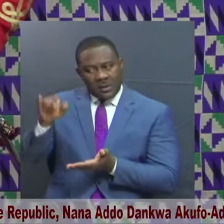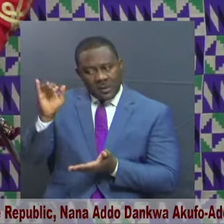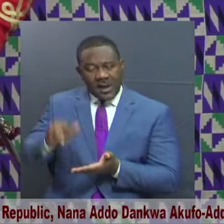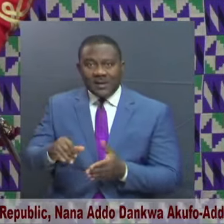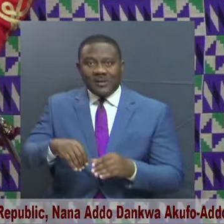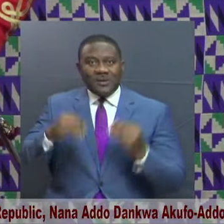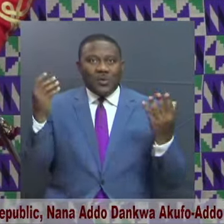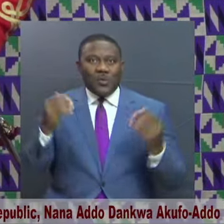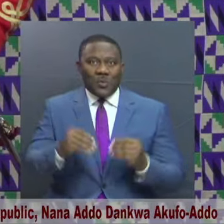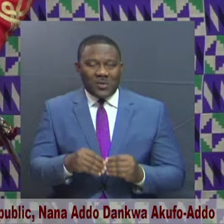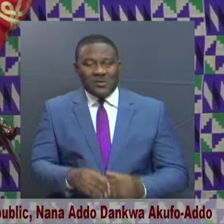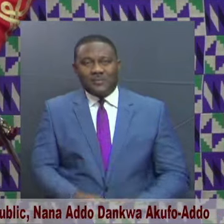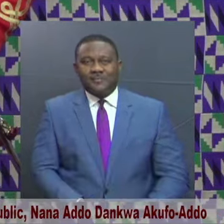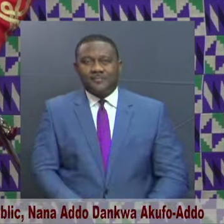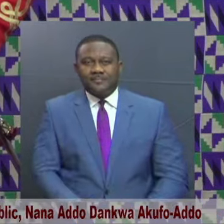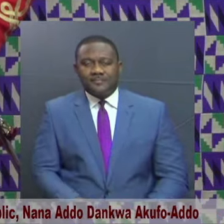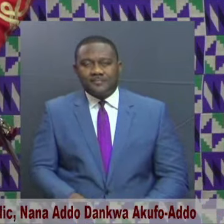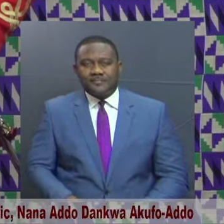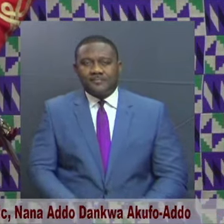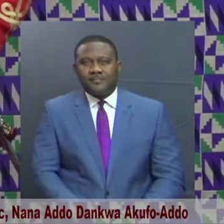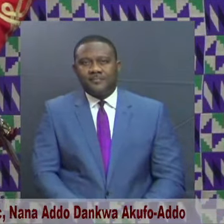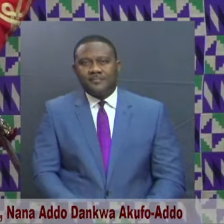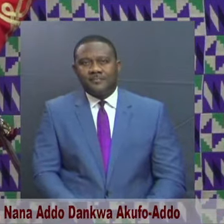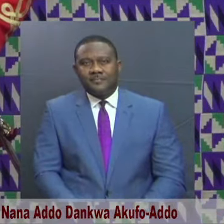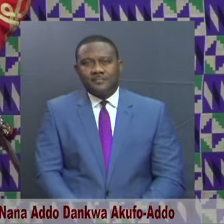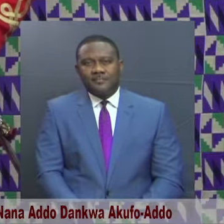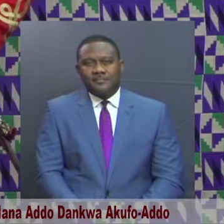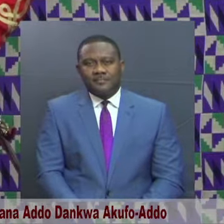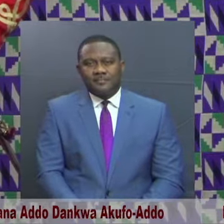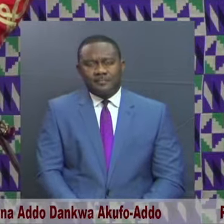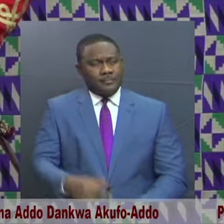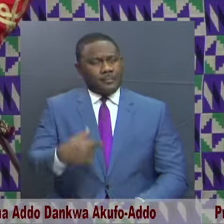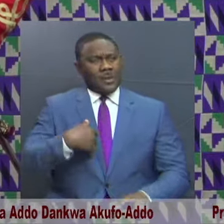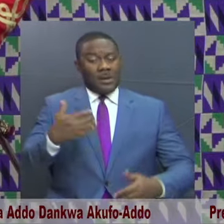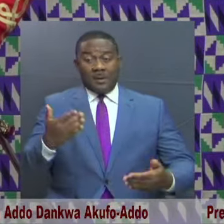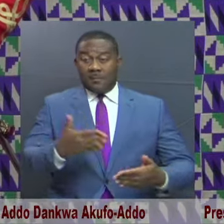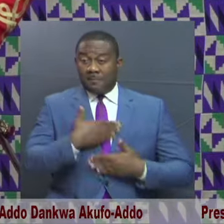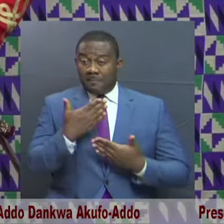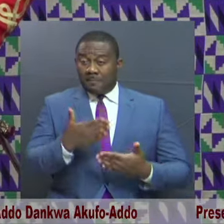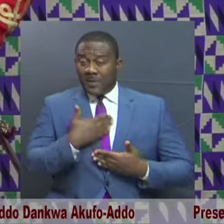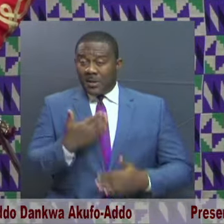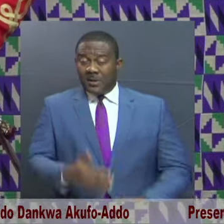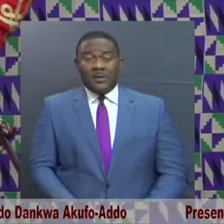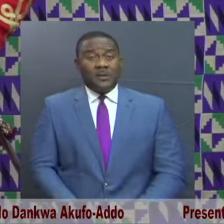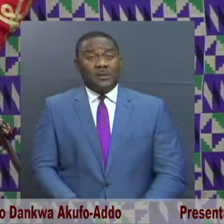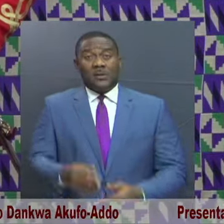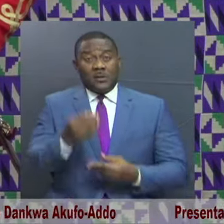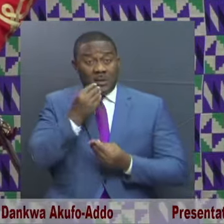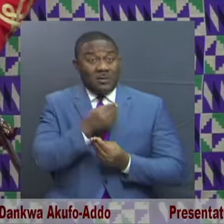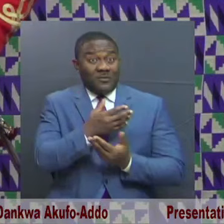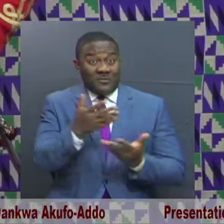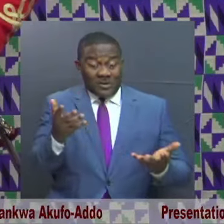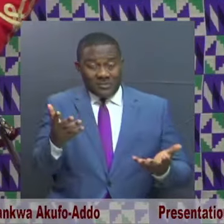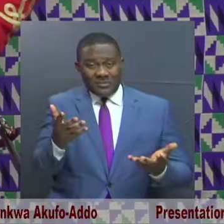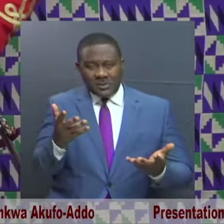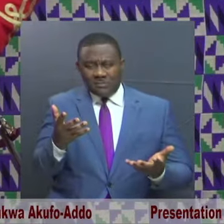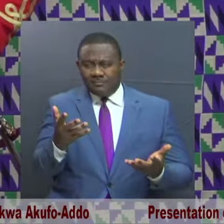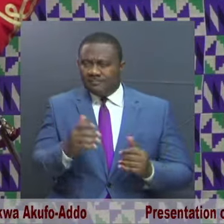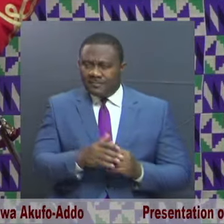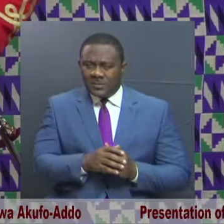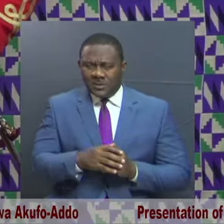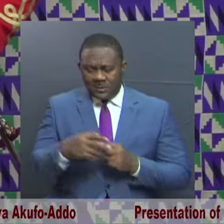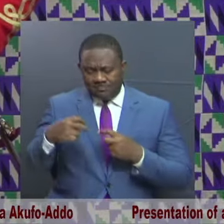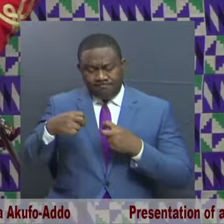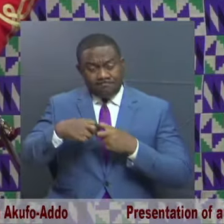it speaker I'm happy to report that we're making admirable progress in the provision of